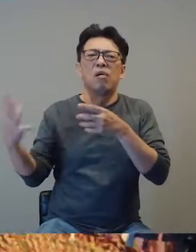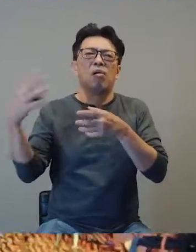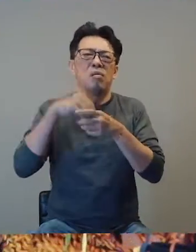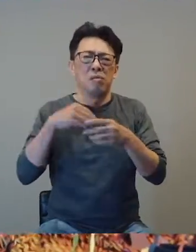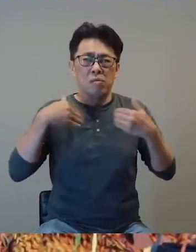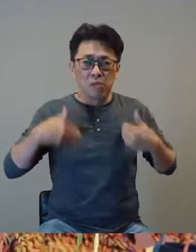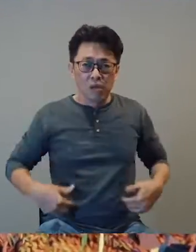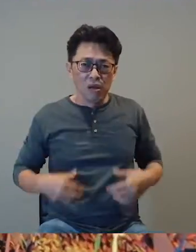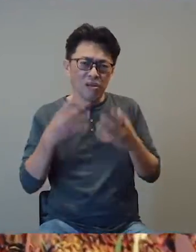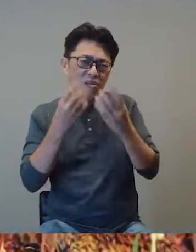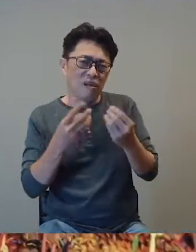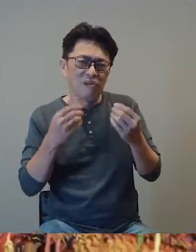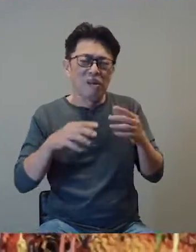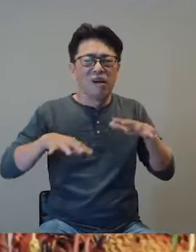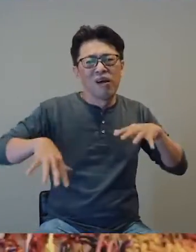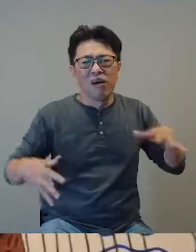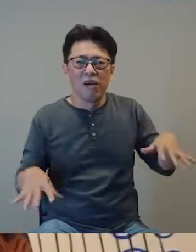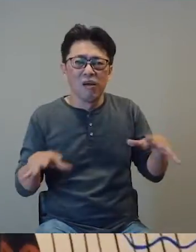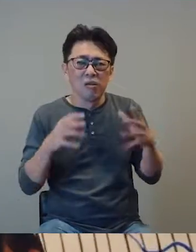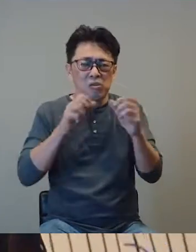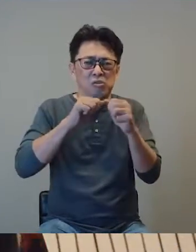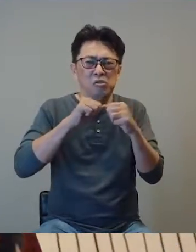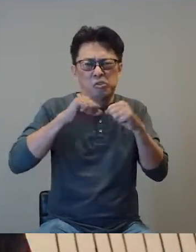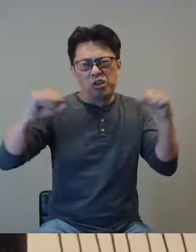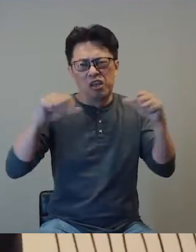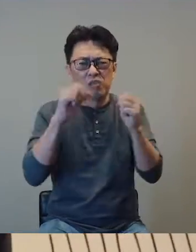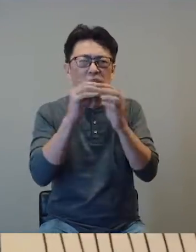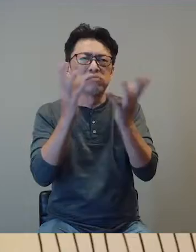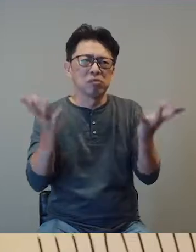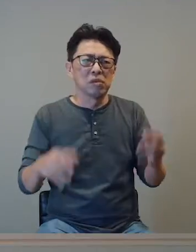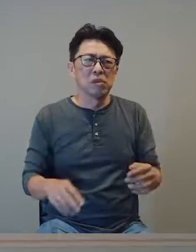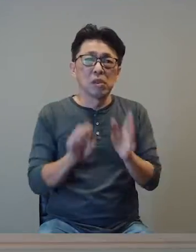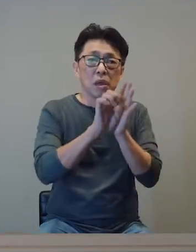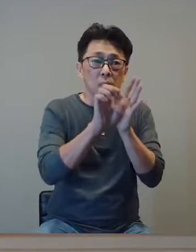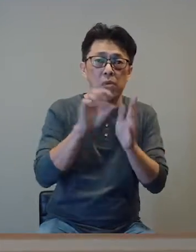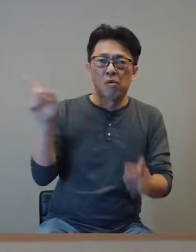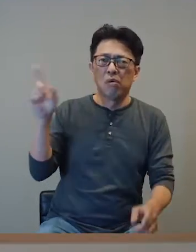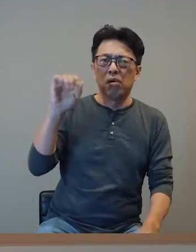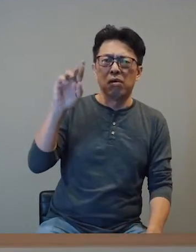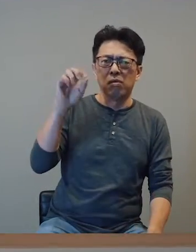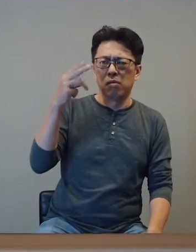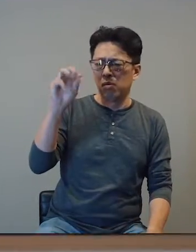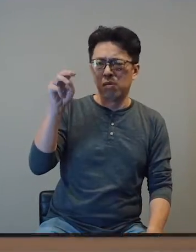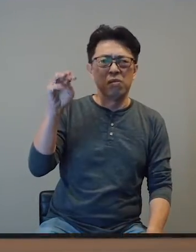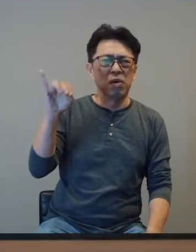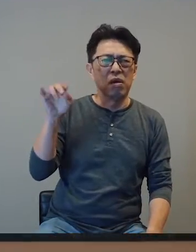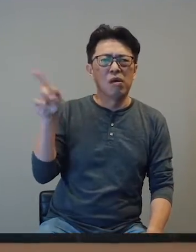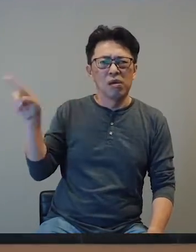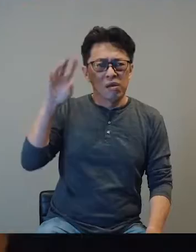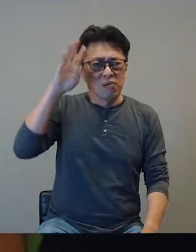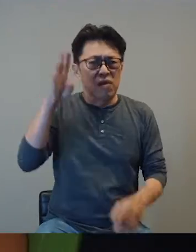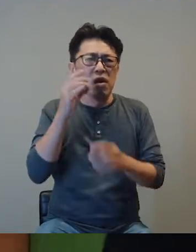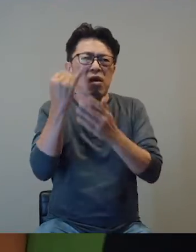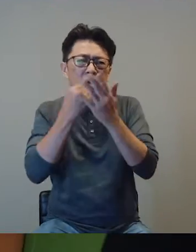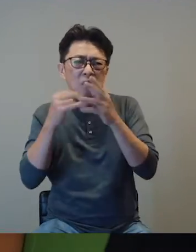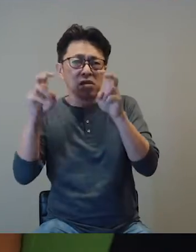for people to be soft, to wobble, to stretch, and to uncoil. For example, one of the works, I Love You by Aramayani,